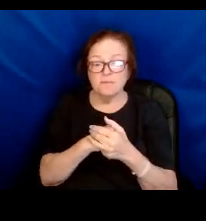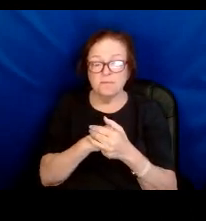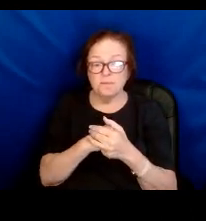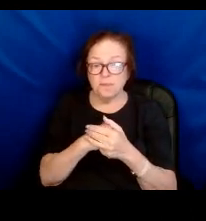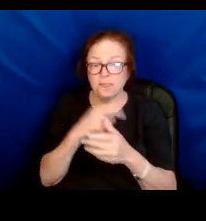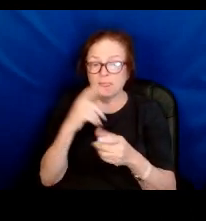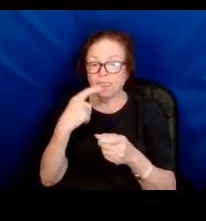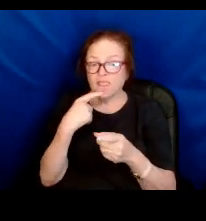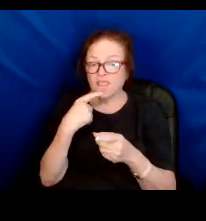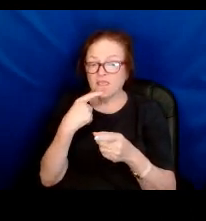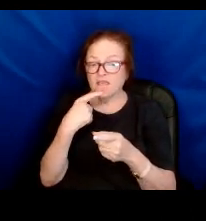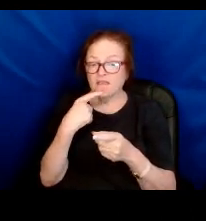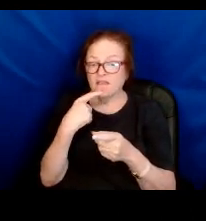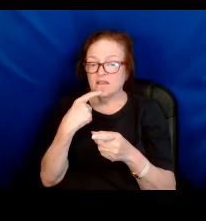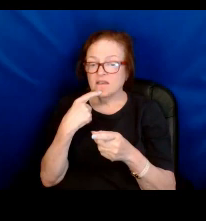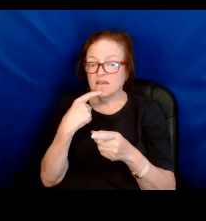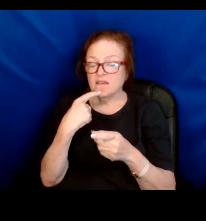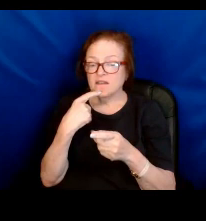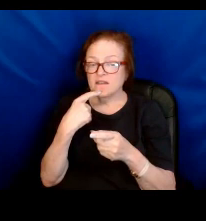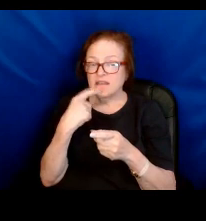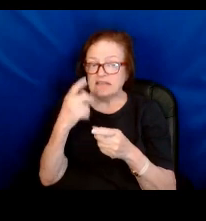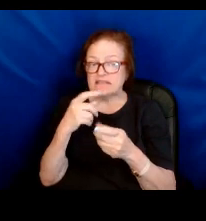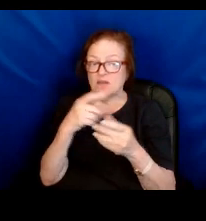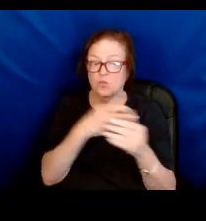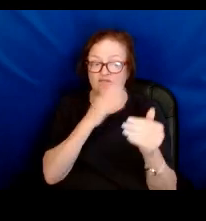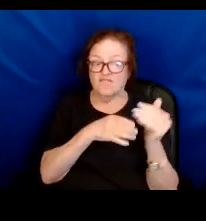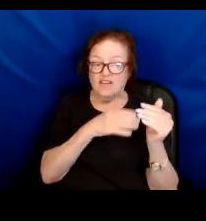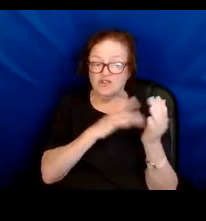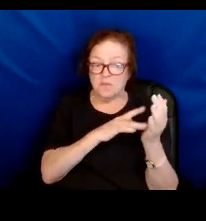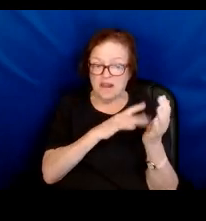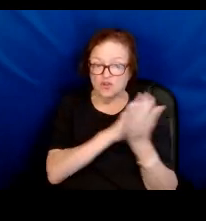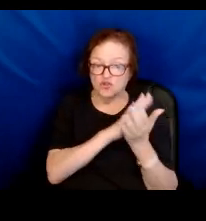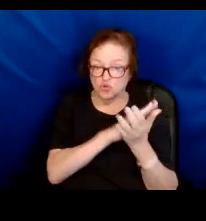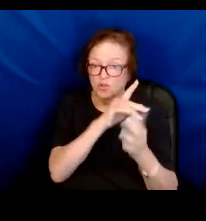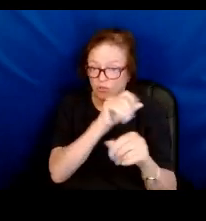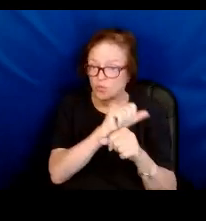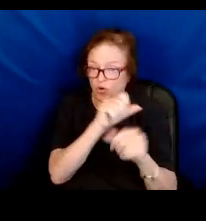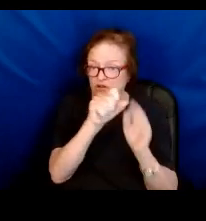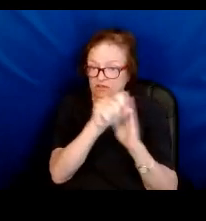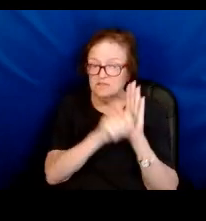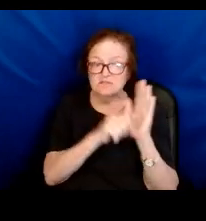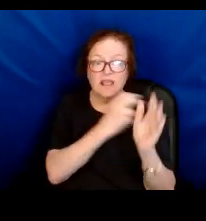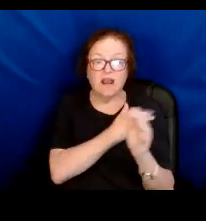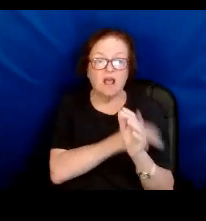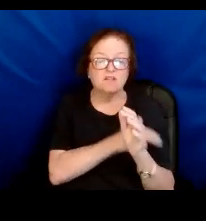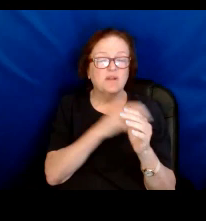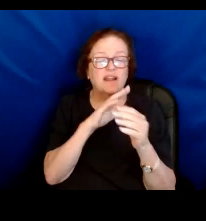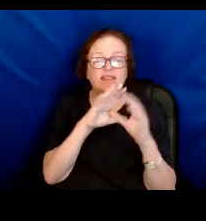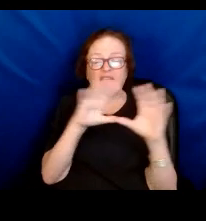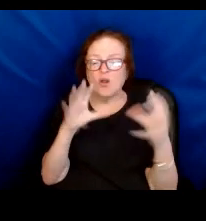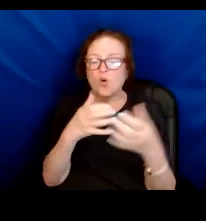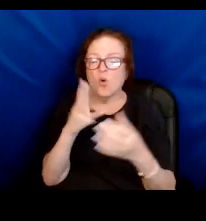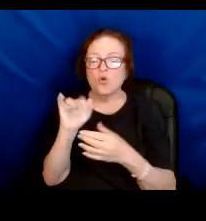he got through medical school, he was working at a state hospital, and they had a whole unit at that time